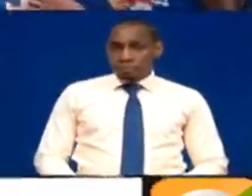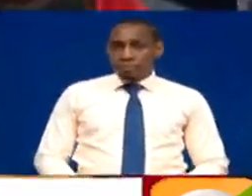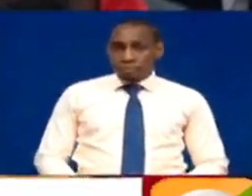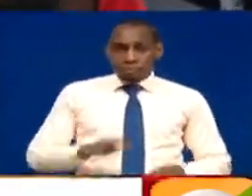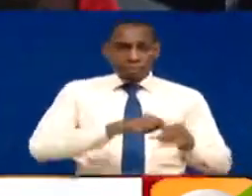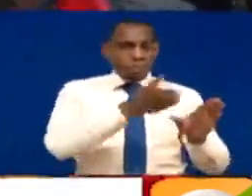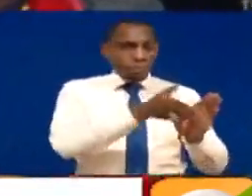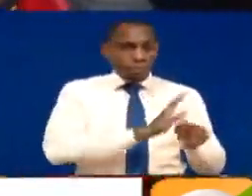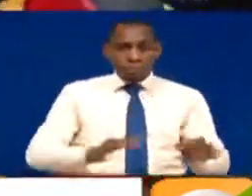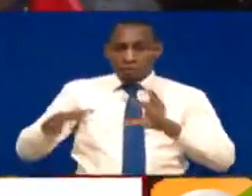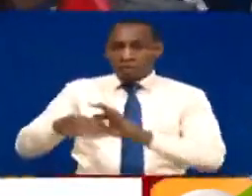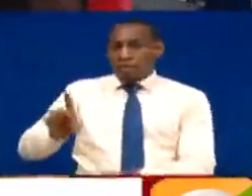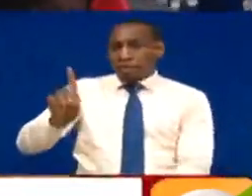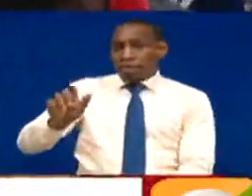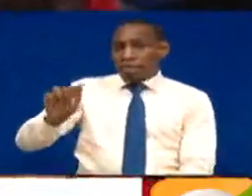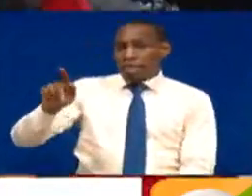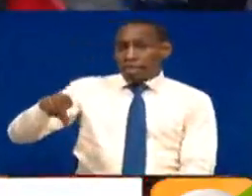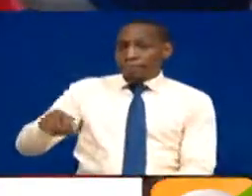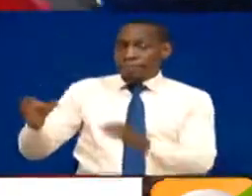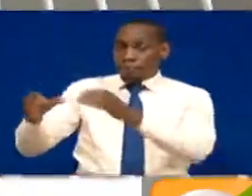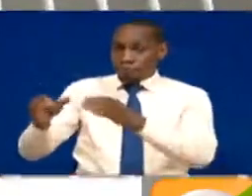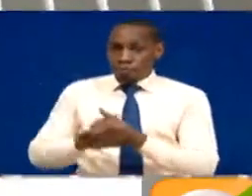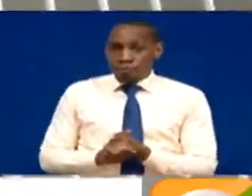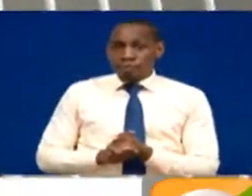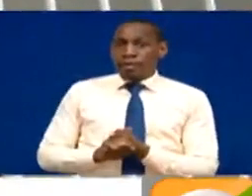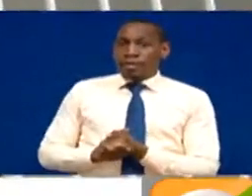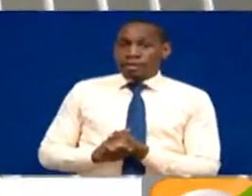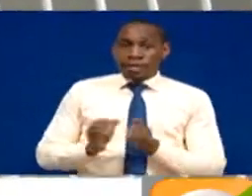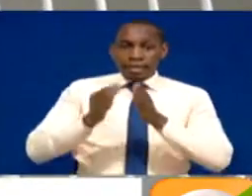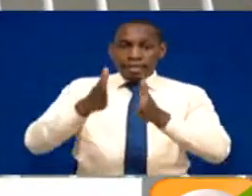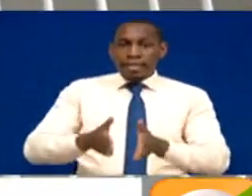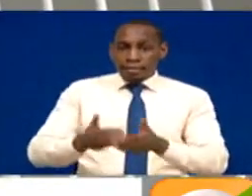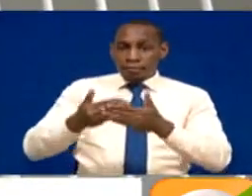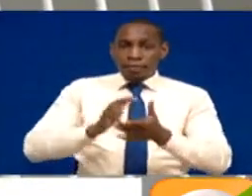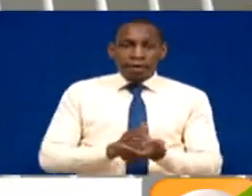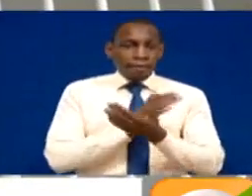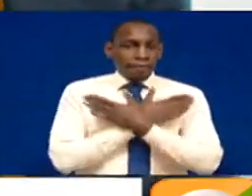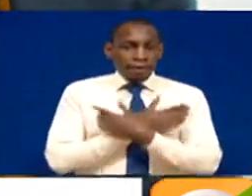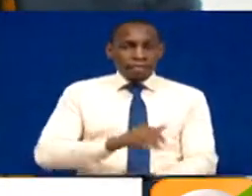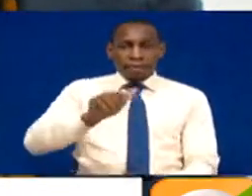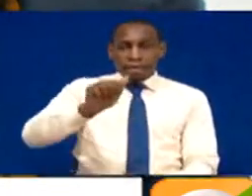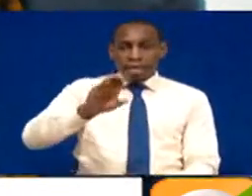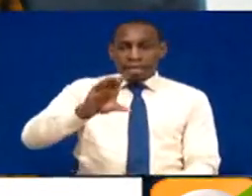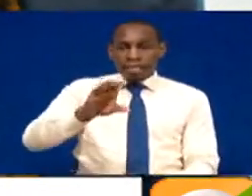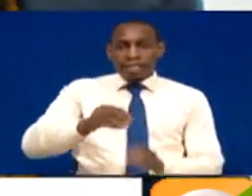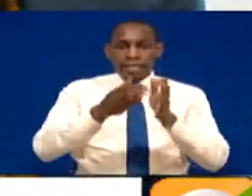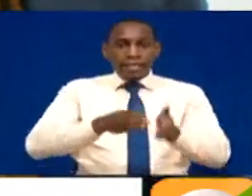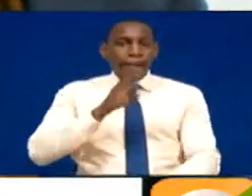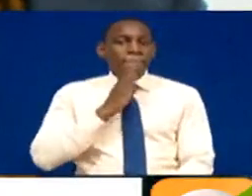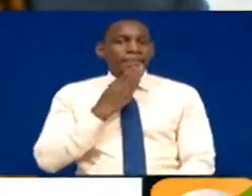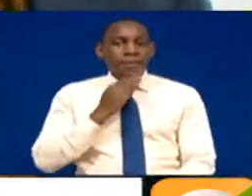As they decamped to the Democratic Action Party DAP Kenya, leaders formerly allied to ANC leader Musalia